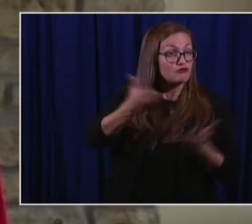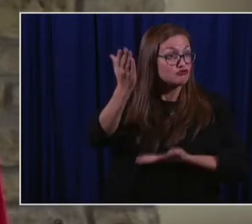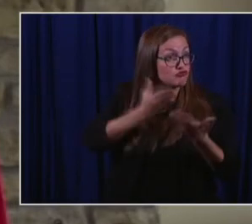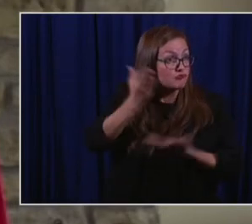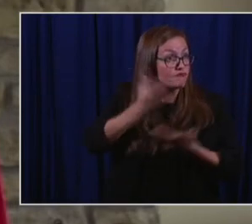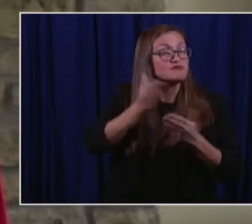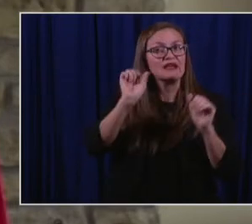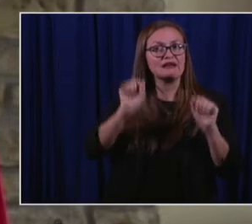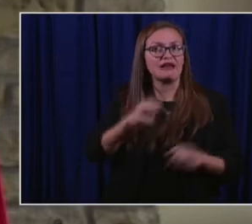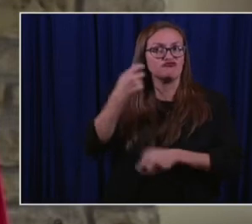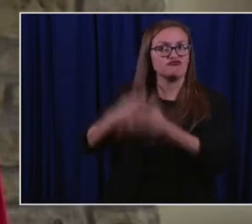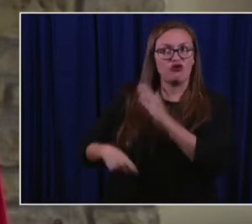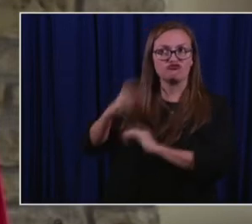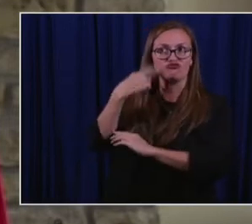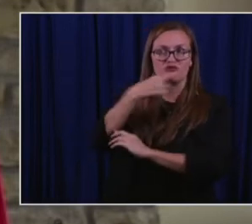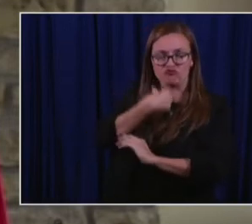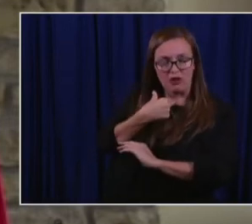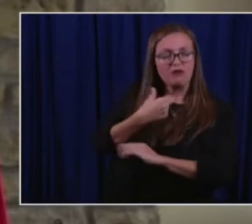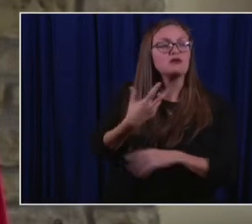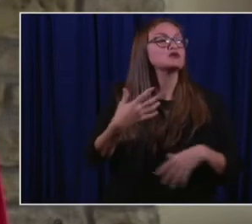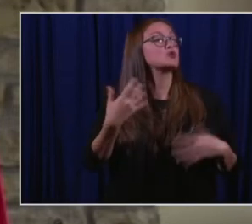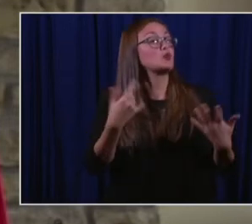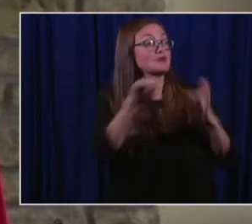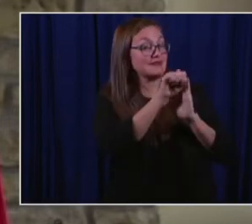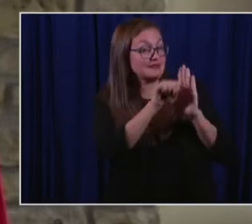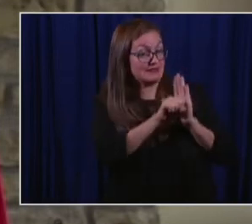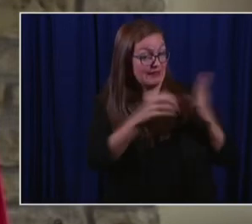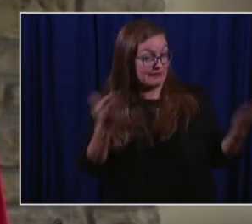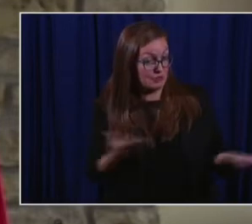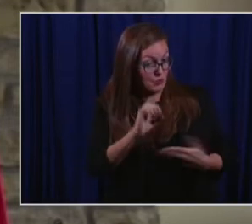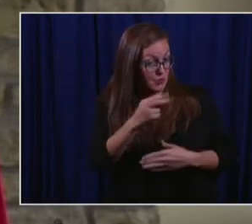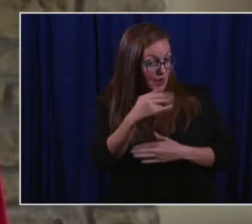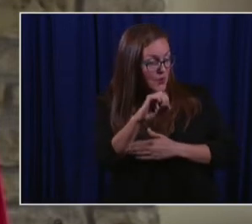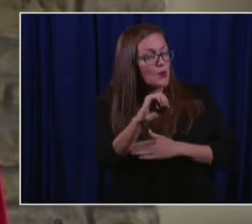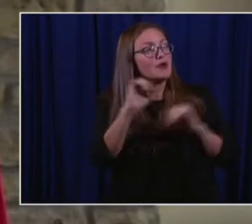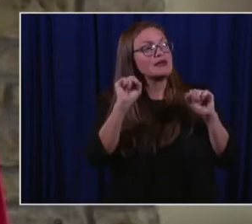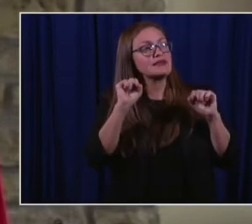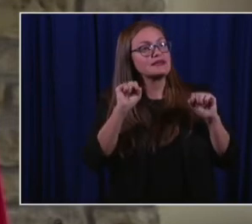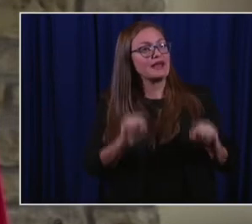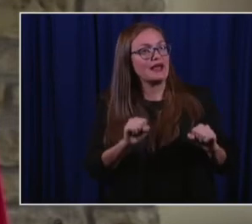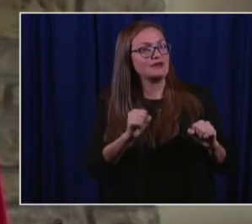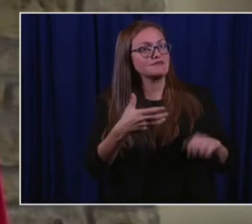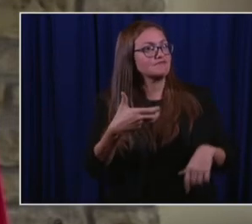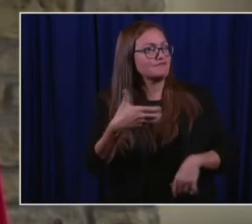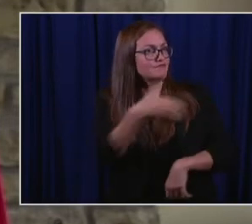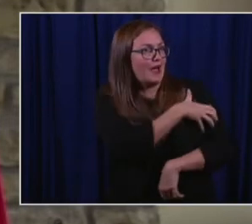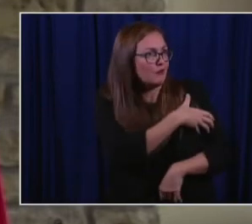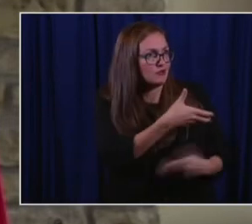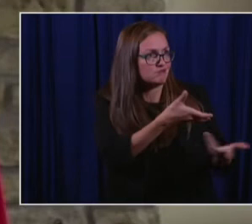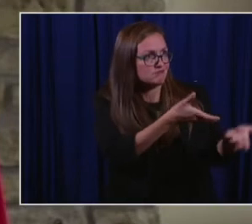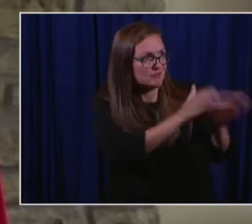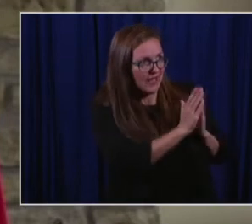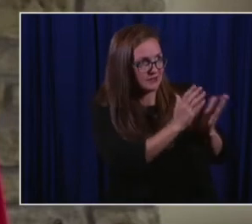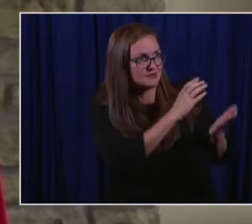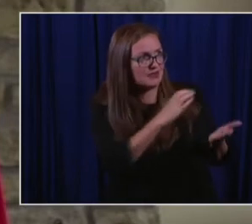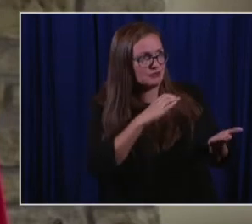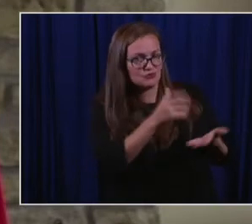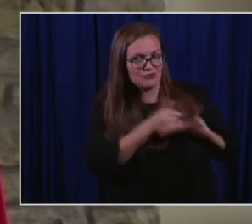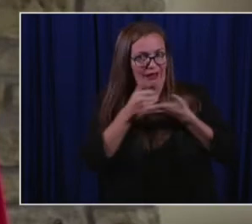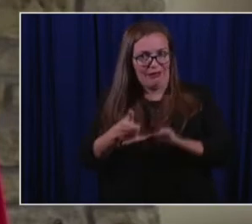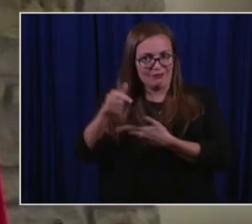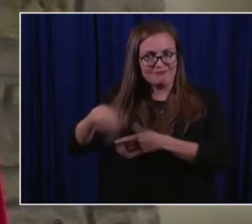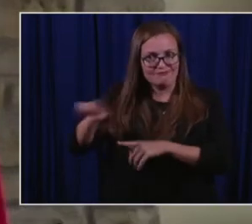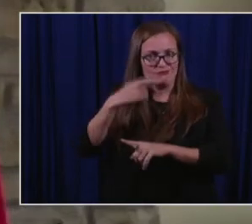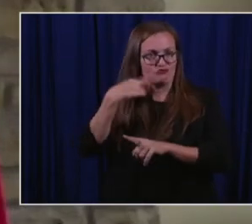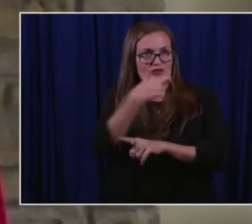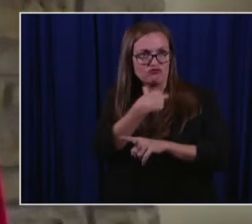state can do at the state level that doesn't require Congress to help this industry survive? I